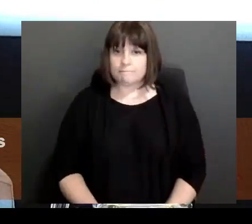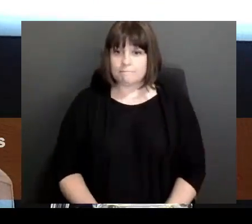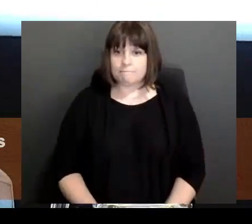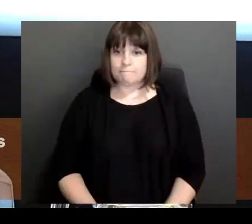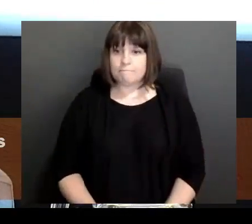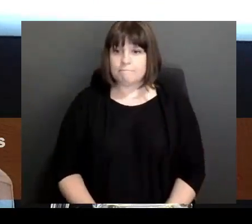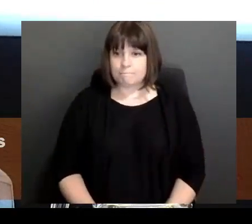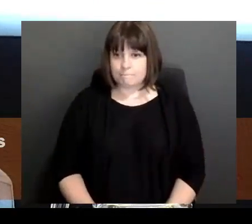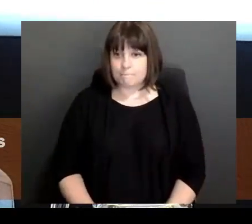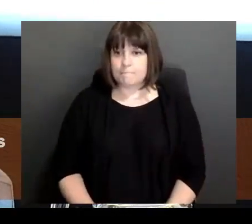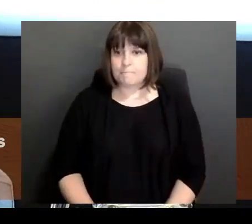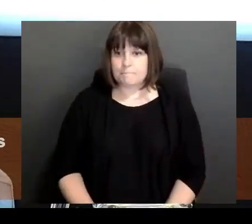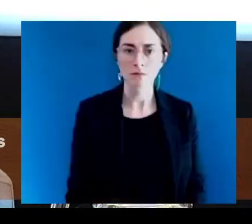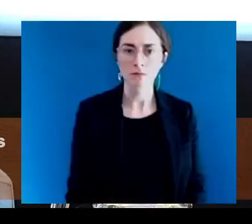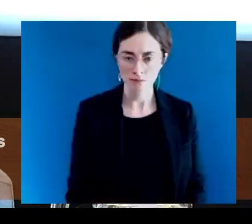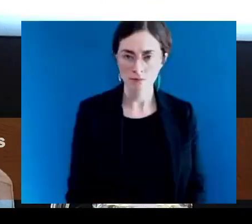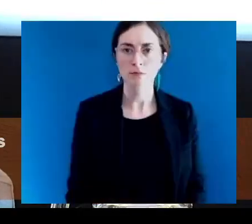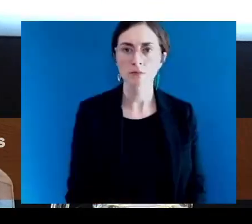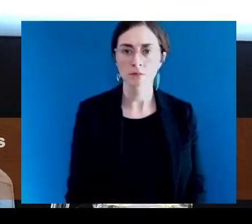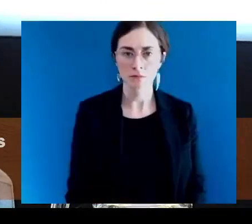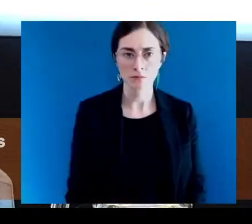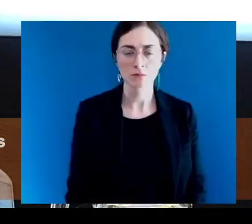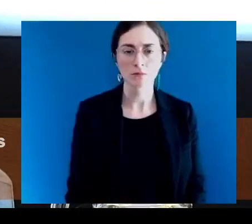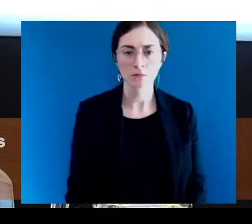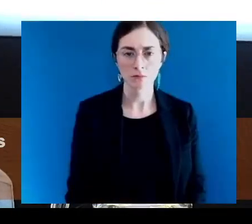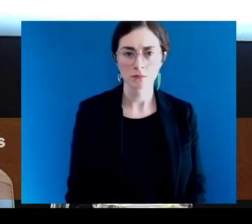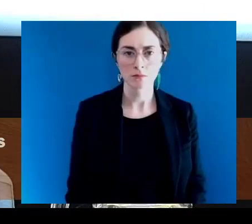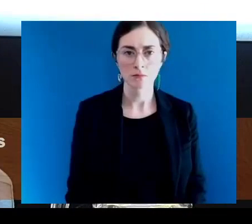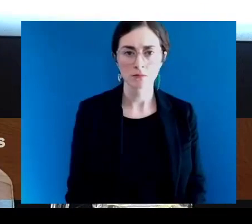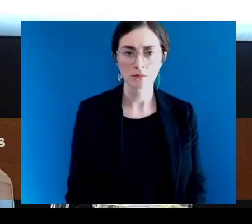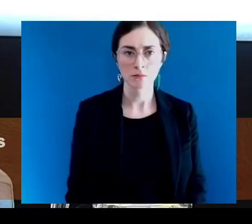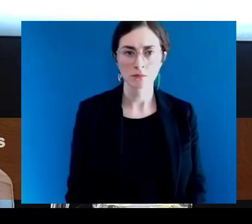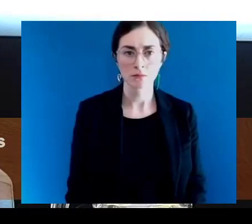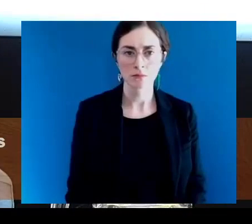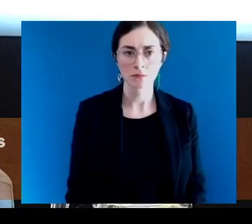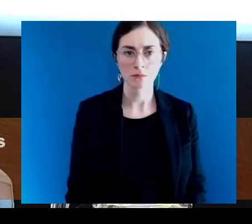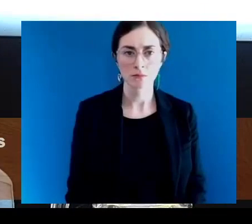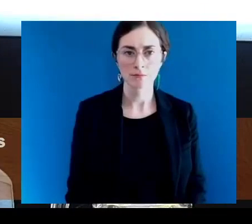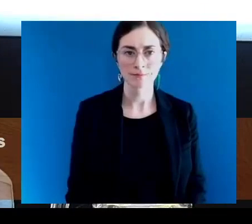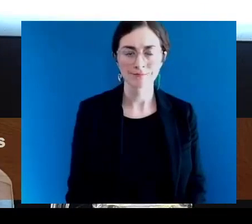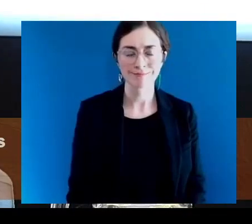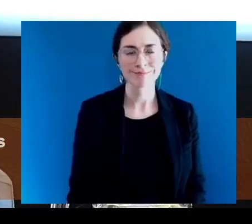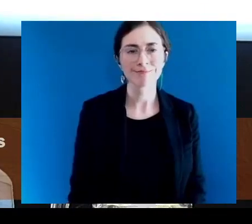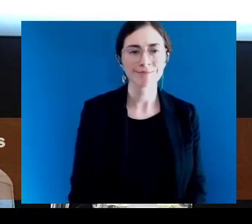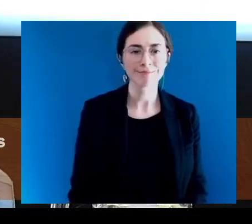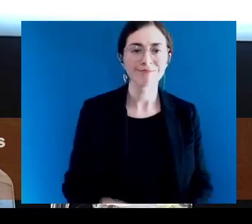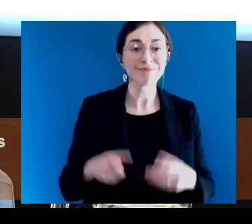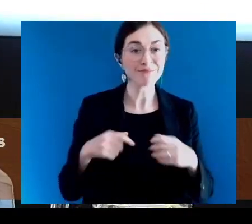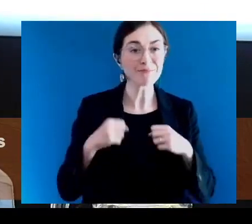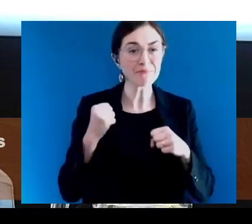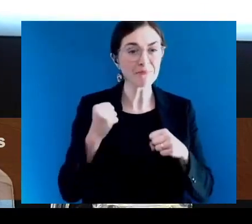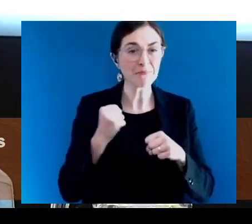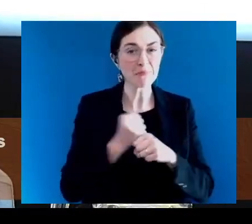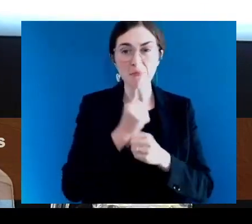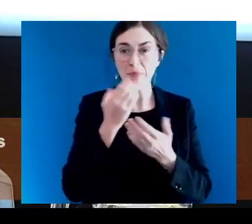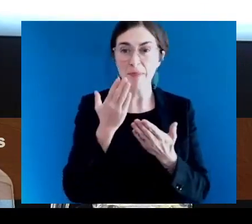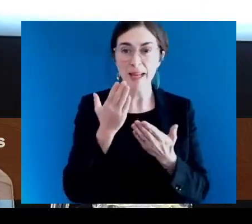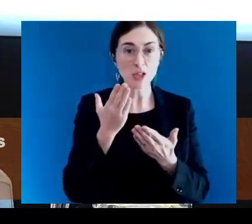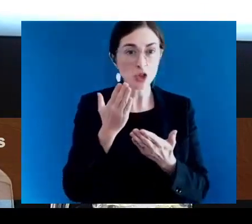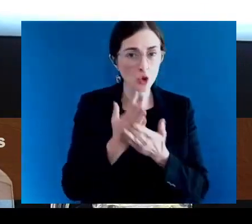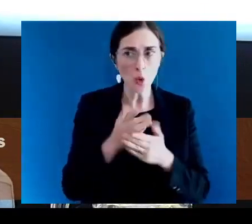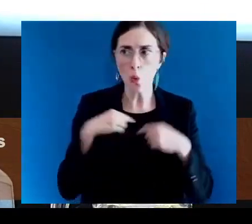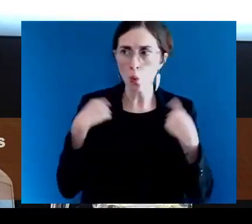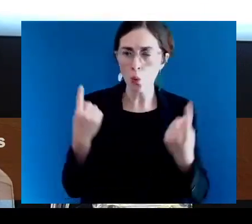and ensuring that there's we have taken into account the views